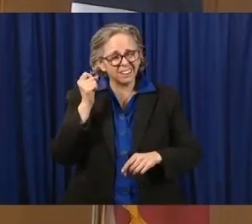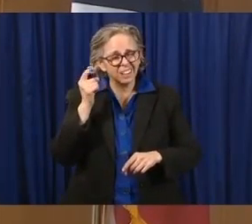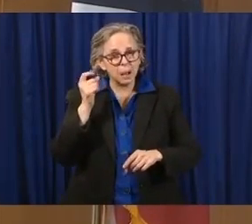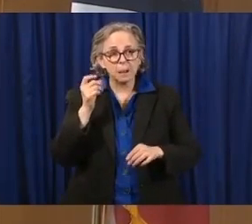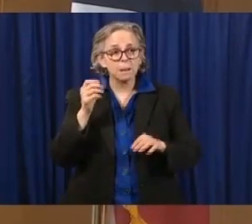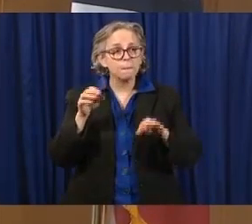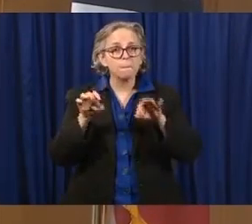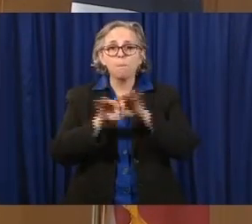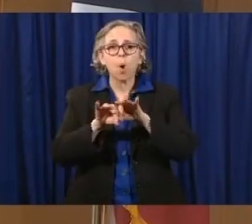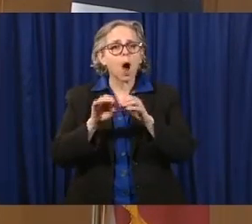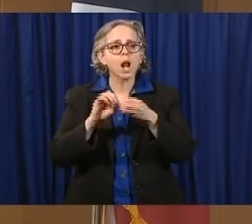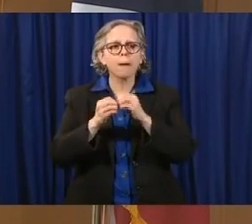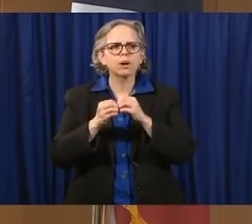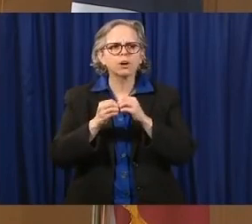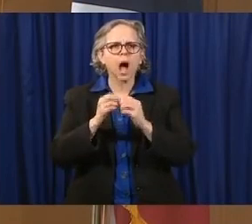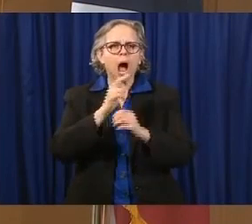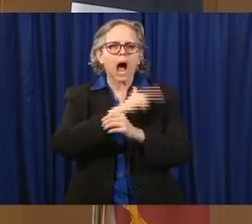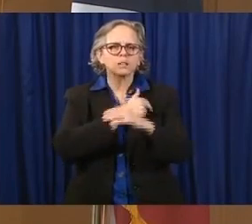those go,